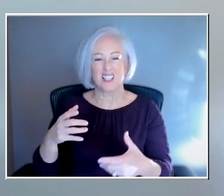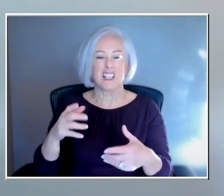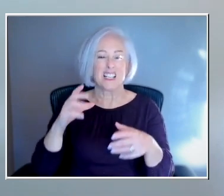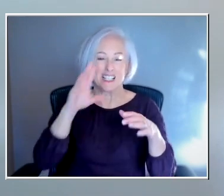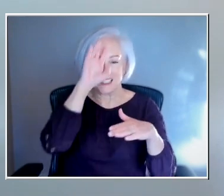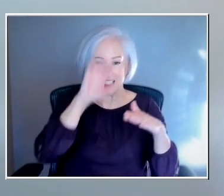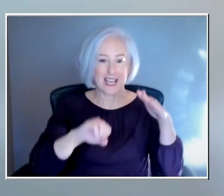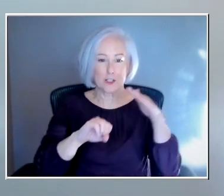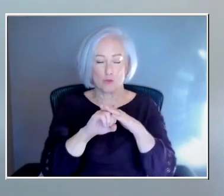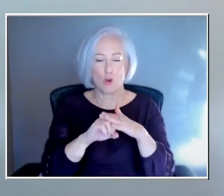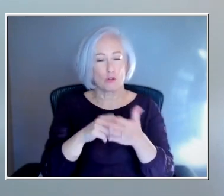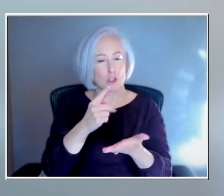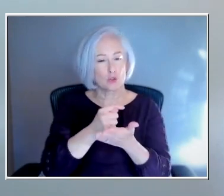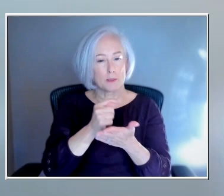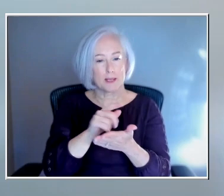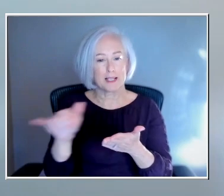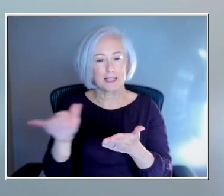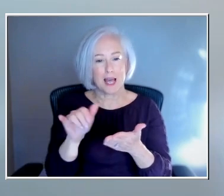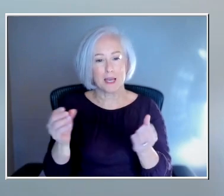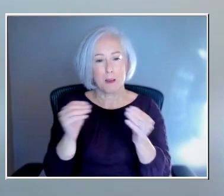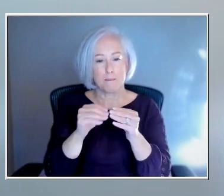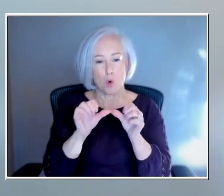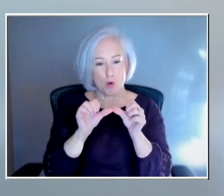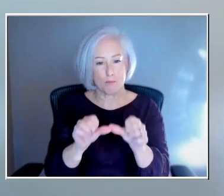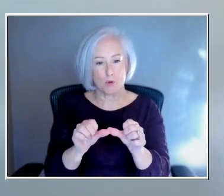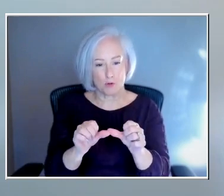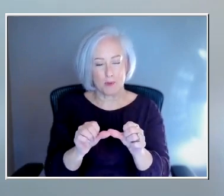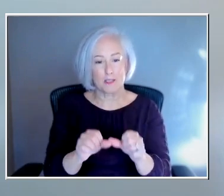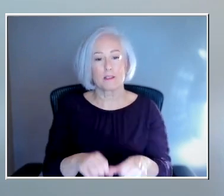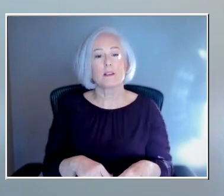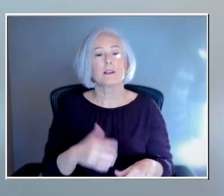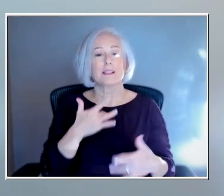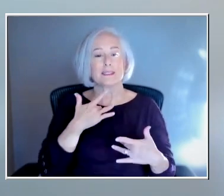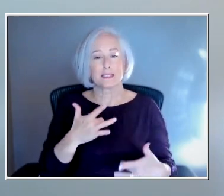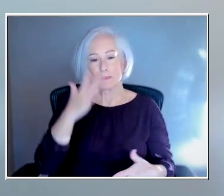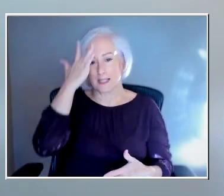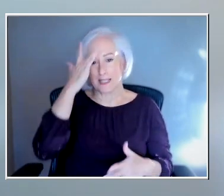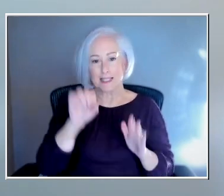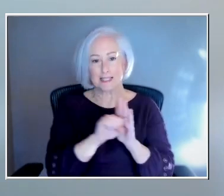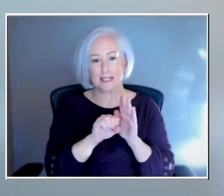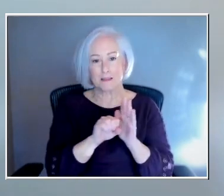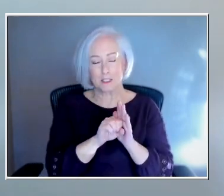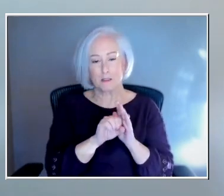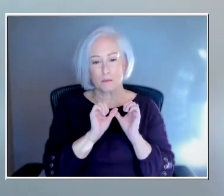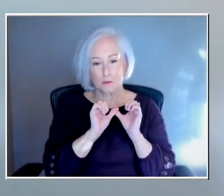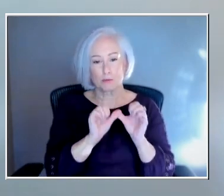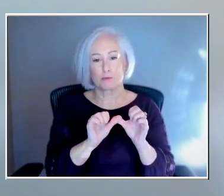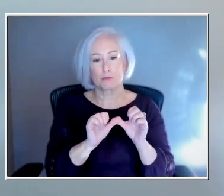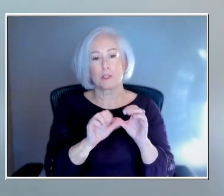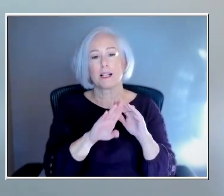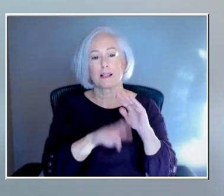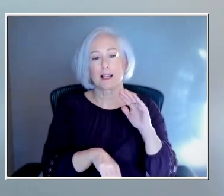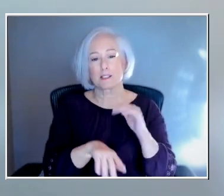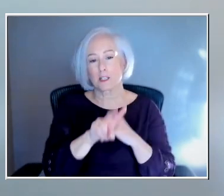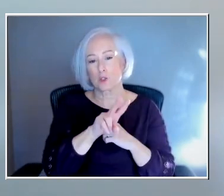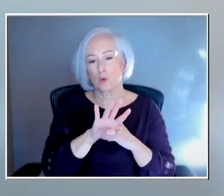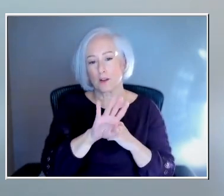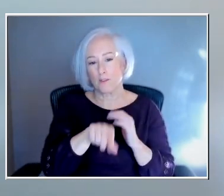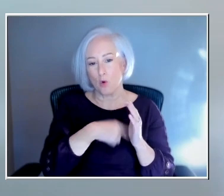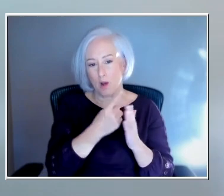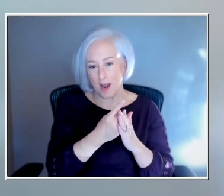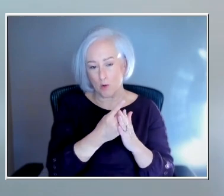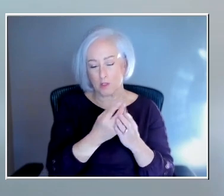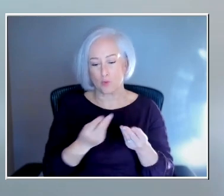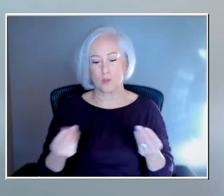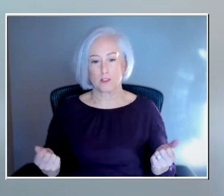but one with temporary symptoms, usually lasting less than 24 hours, and that resolves. And then a lot of times when we do